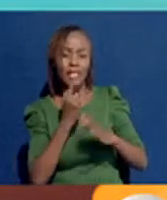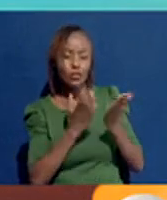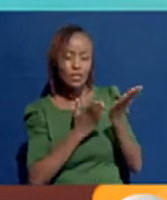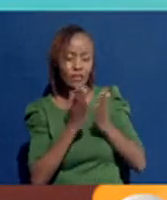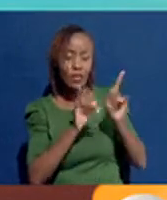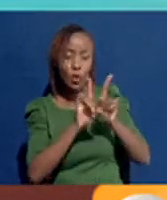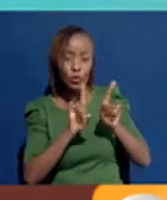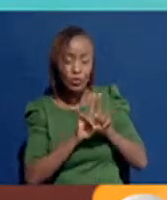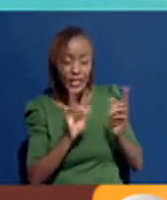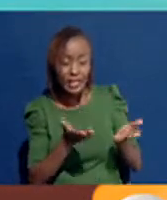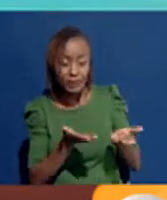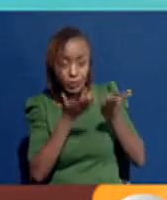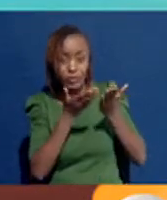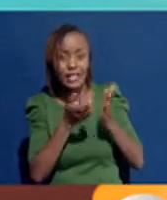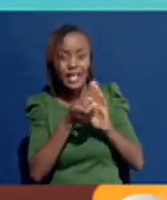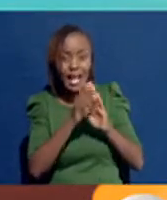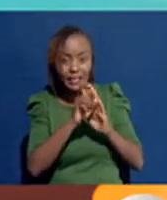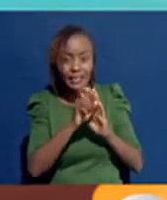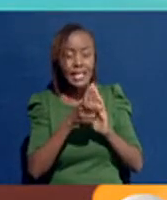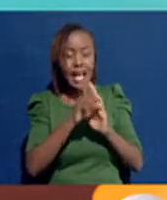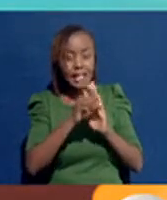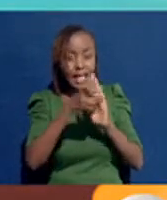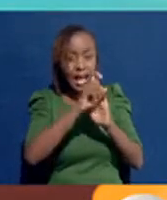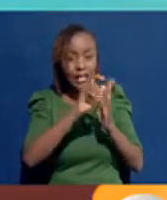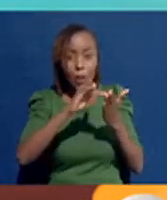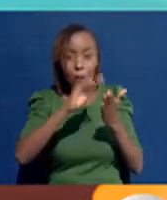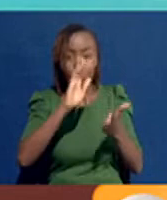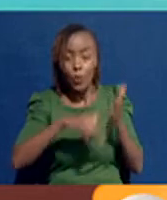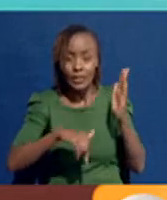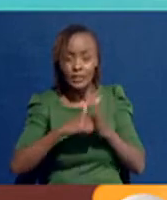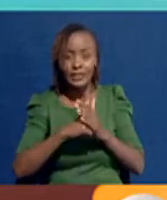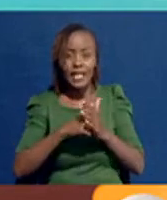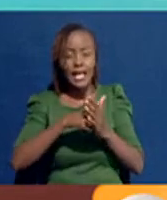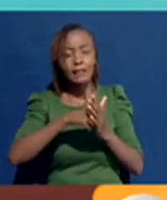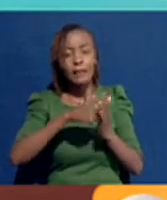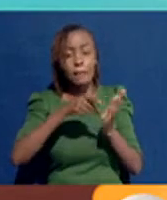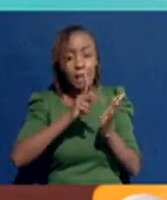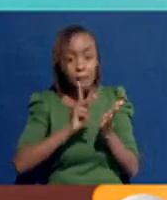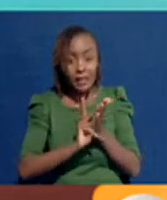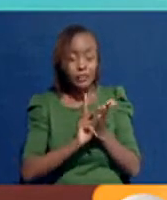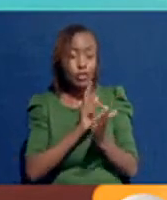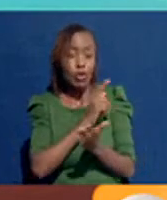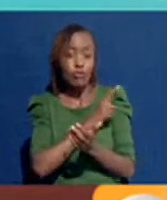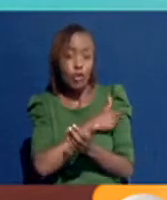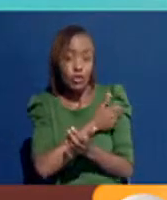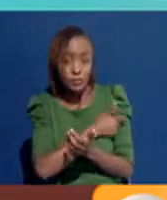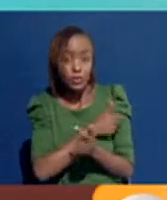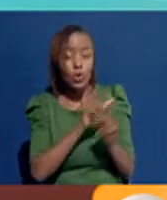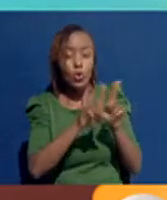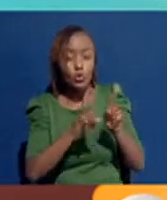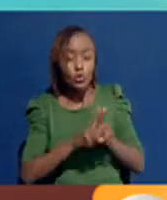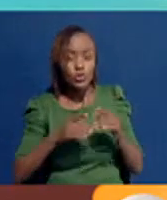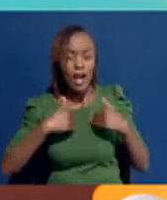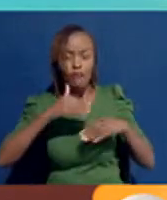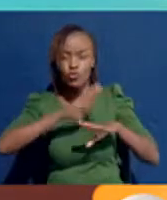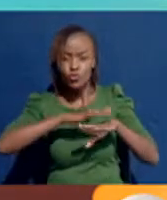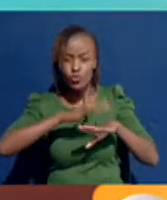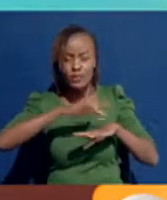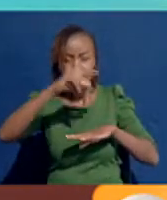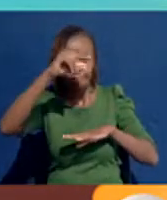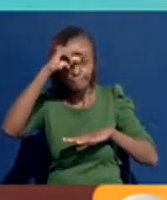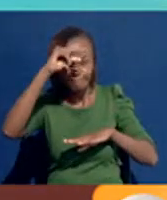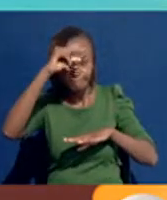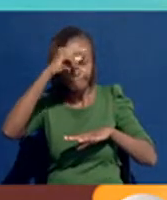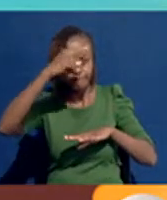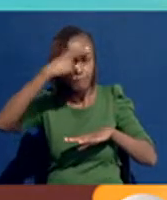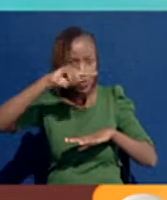the contributions and ensuring that there is proper governance structure put in place to implement that one, so